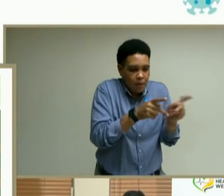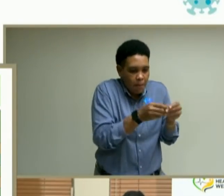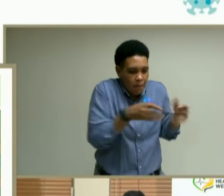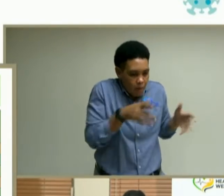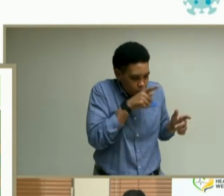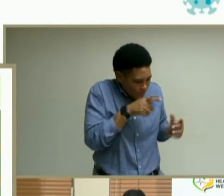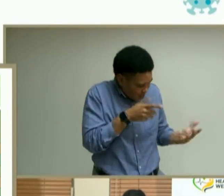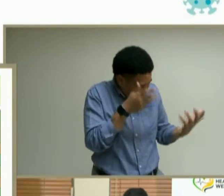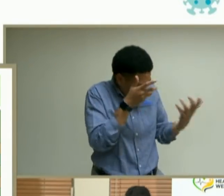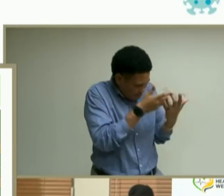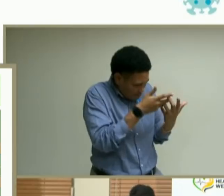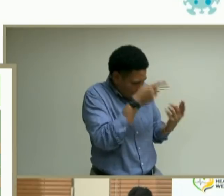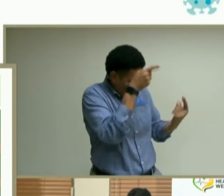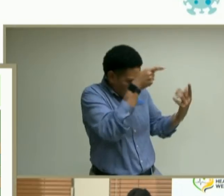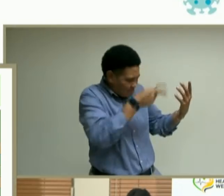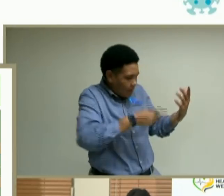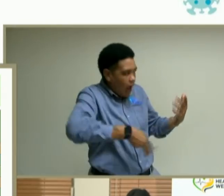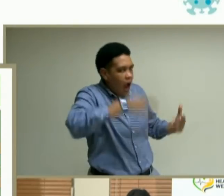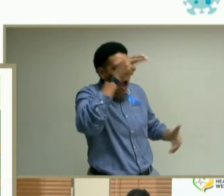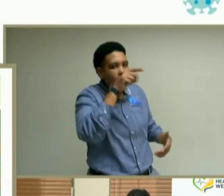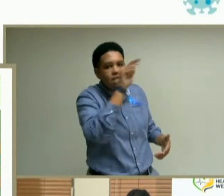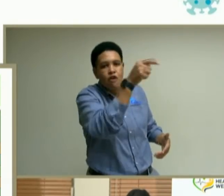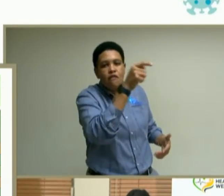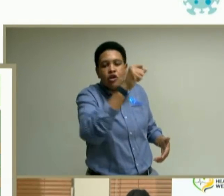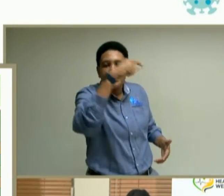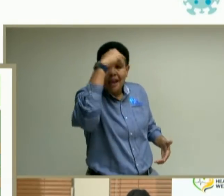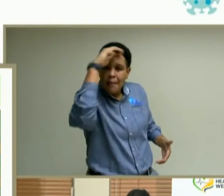highly is St. Mary,